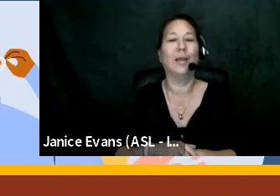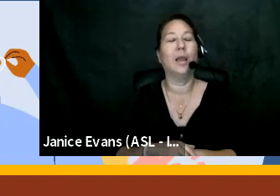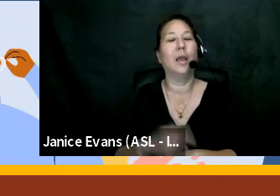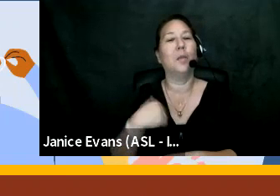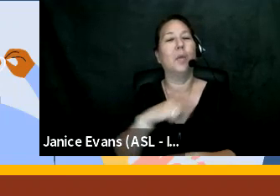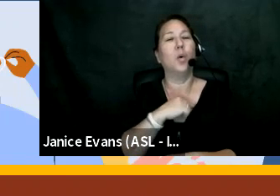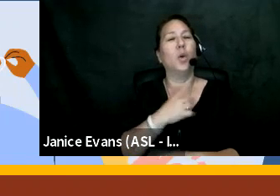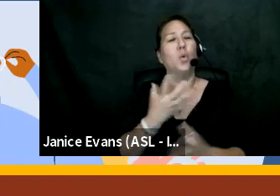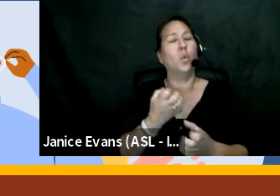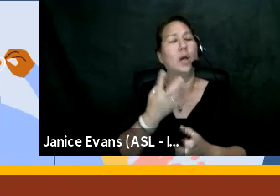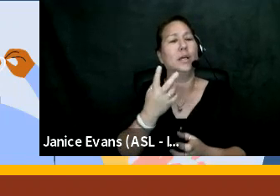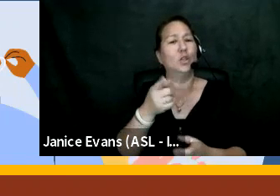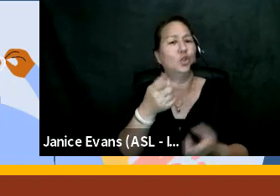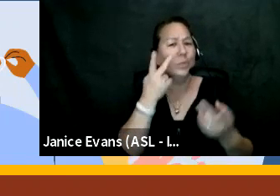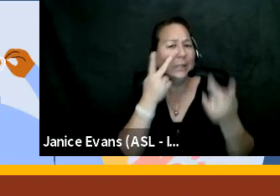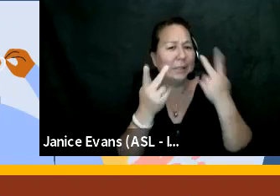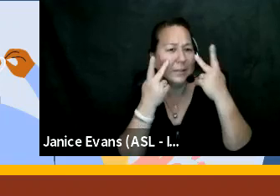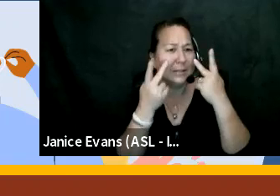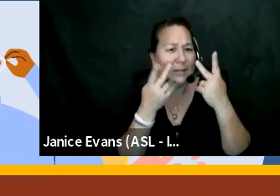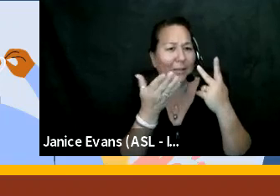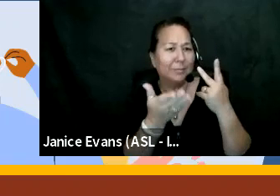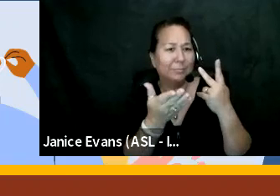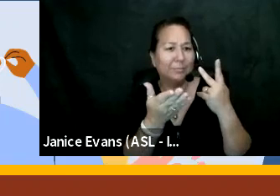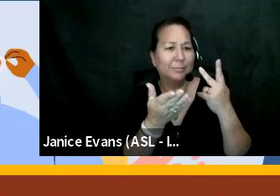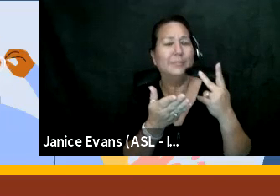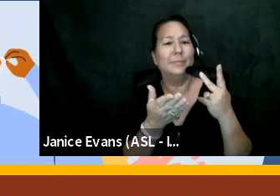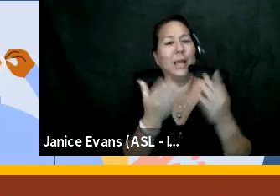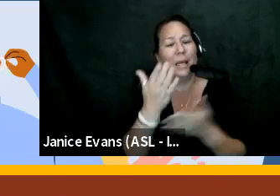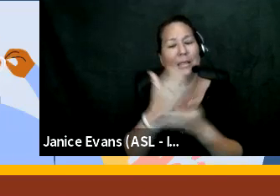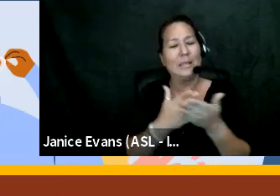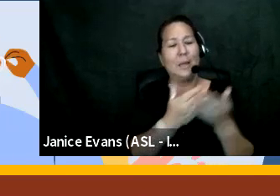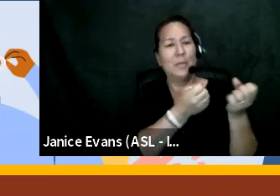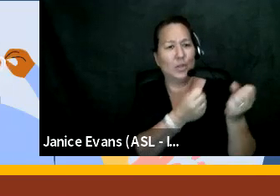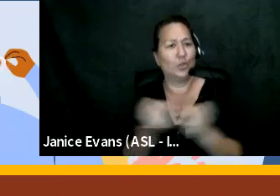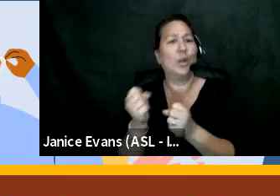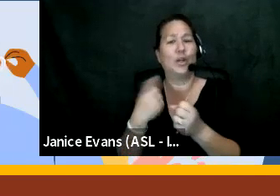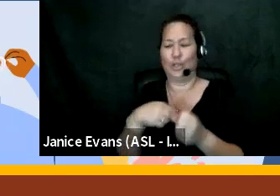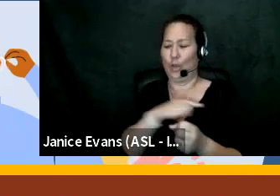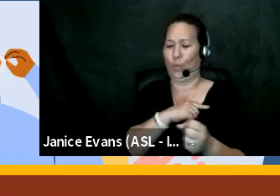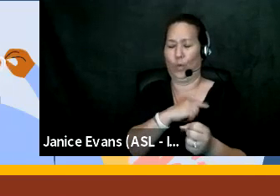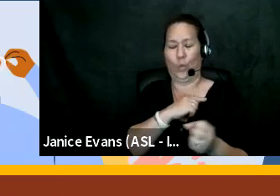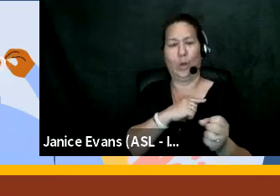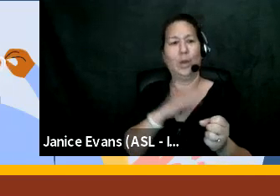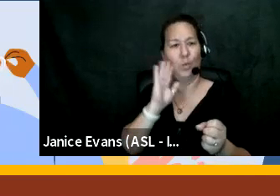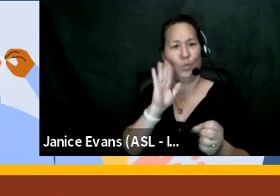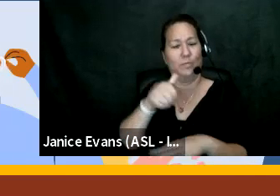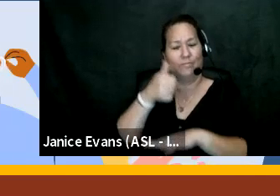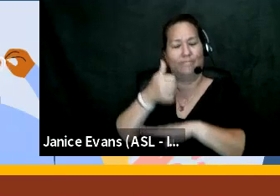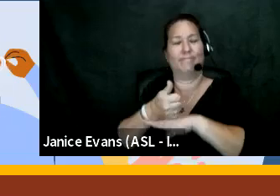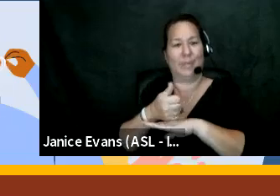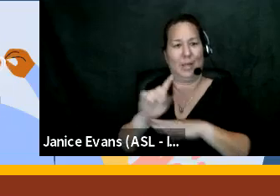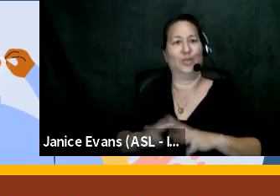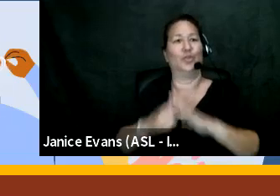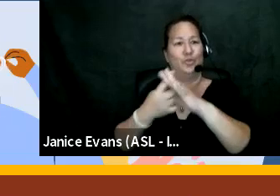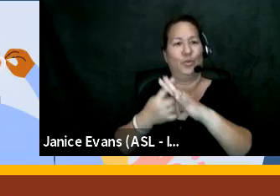to let you see some of the strategies that we are currently implementing and that we will be implementing